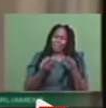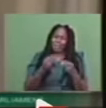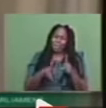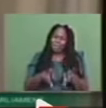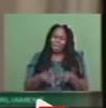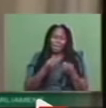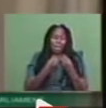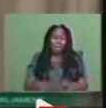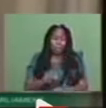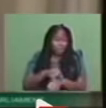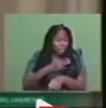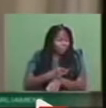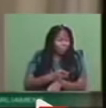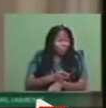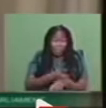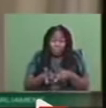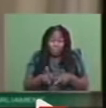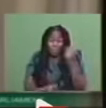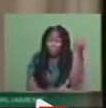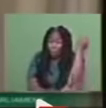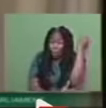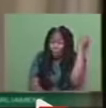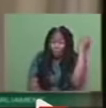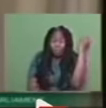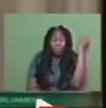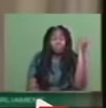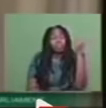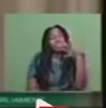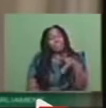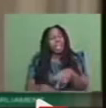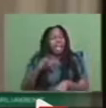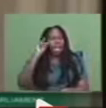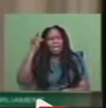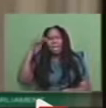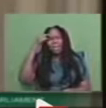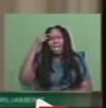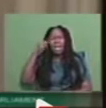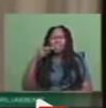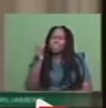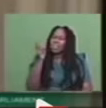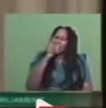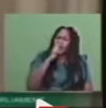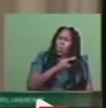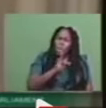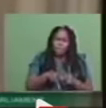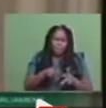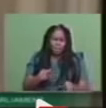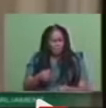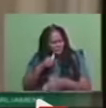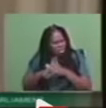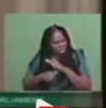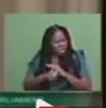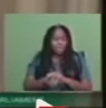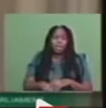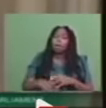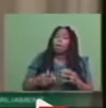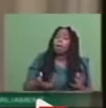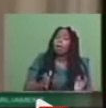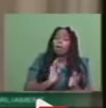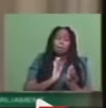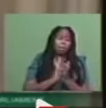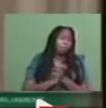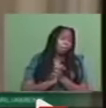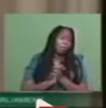it was the same PNM which boasted that he had slashed the social safety net and that they had